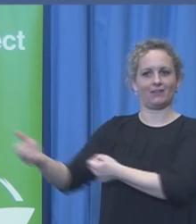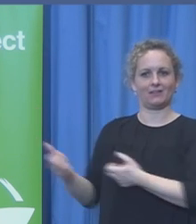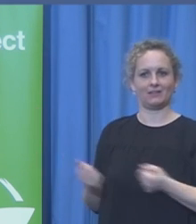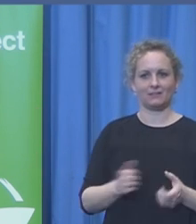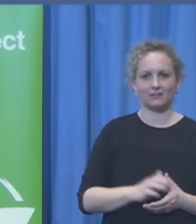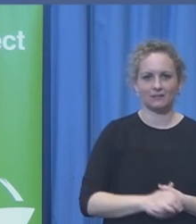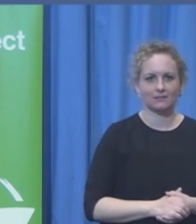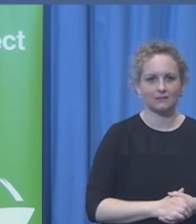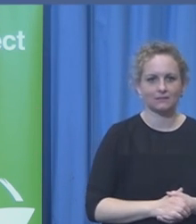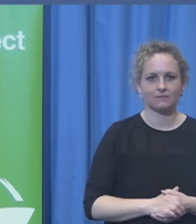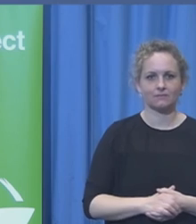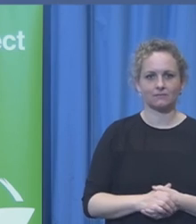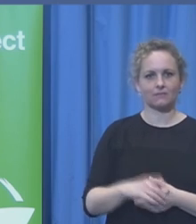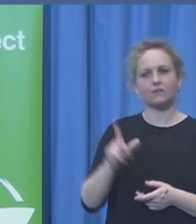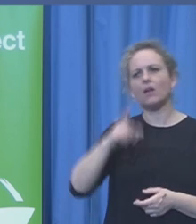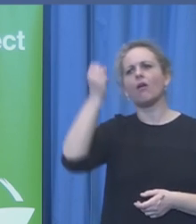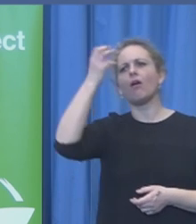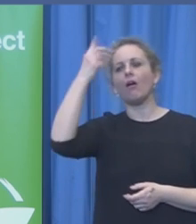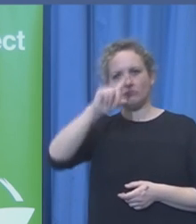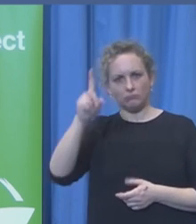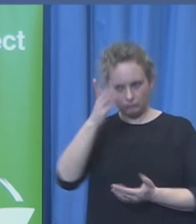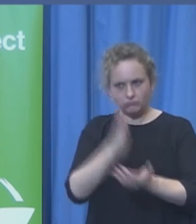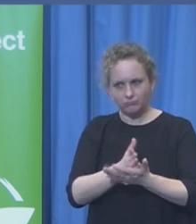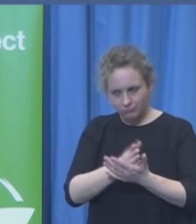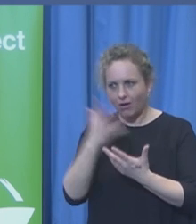area of employment,